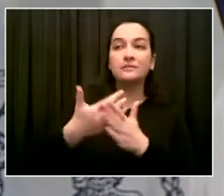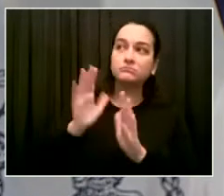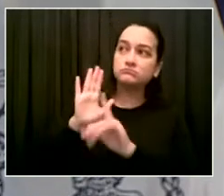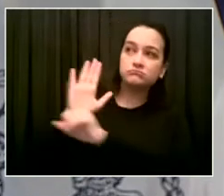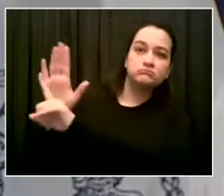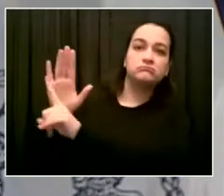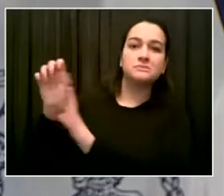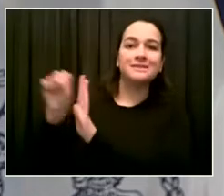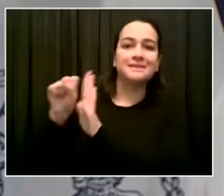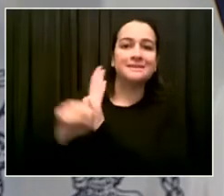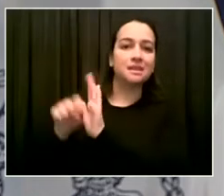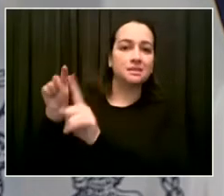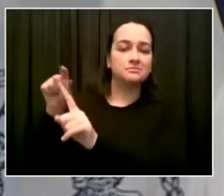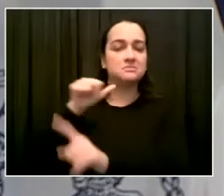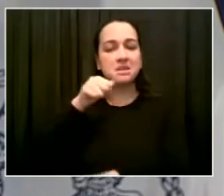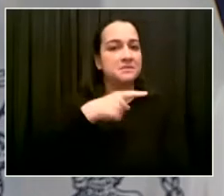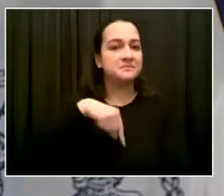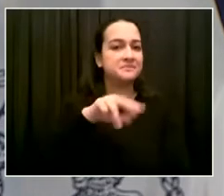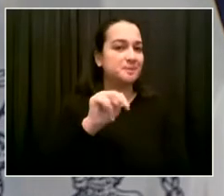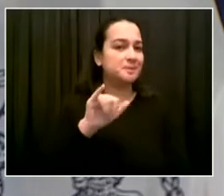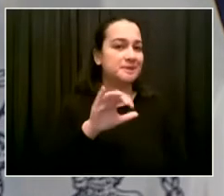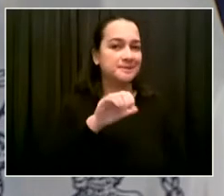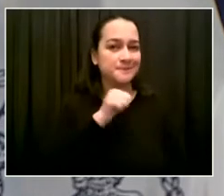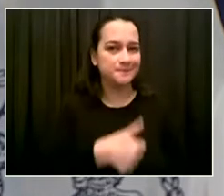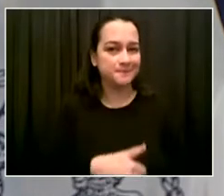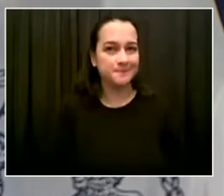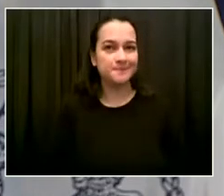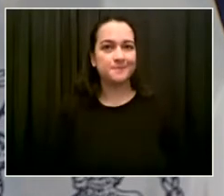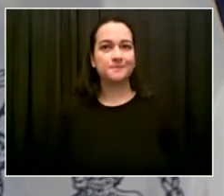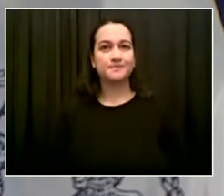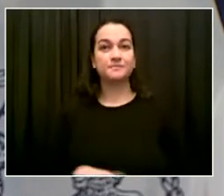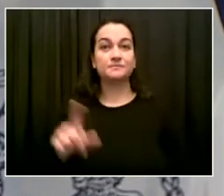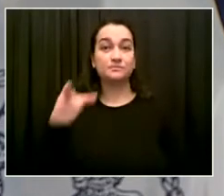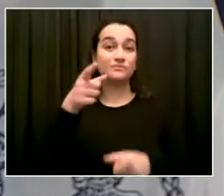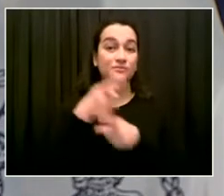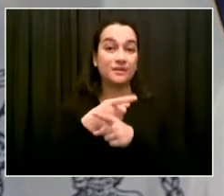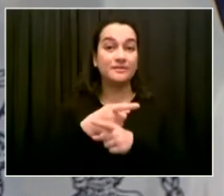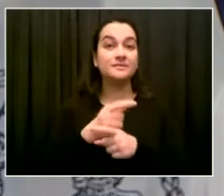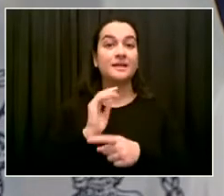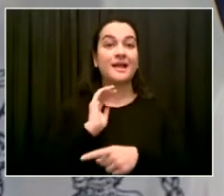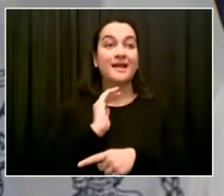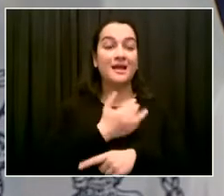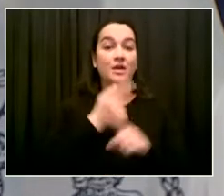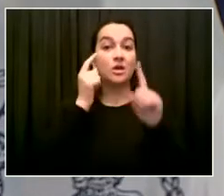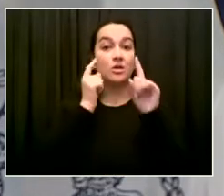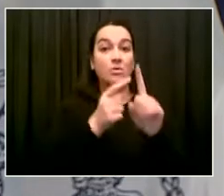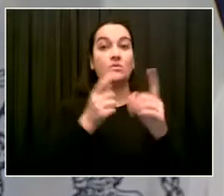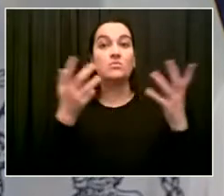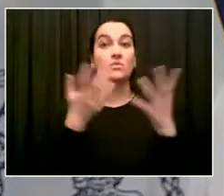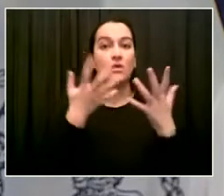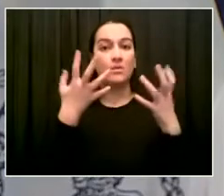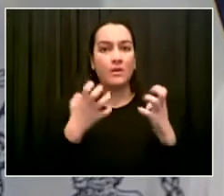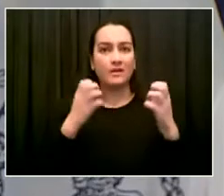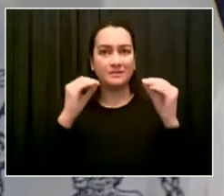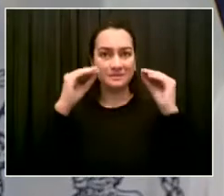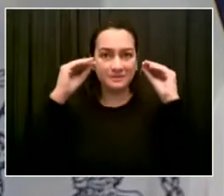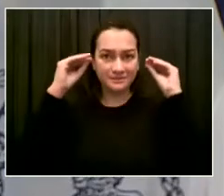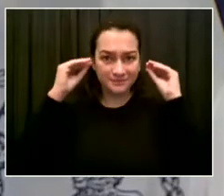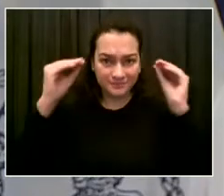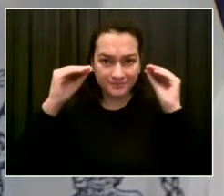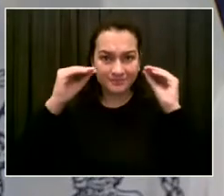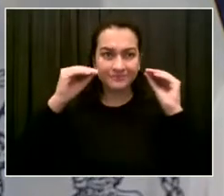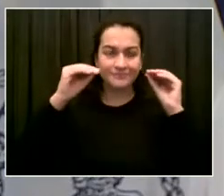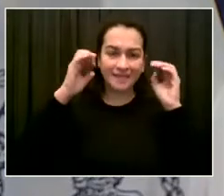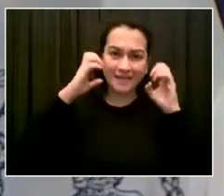The truth is the stimulus funds will be dispersed over 2 years. And a lot of the other elements of stimulus take a substantial